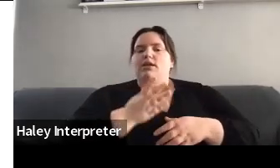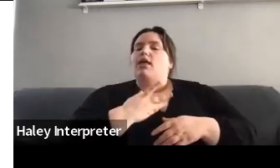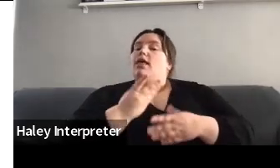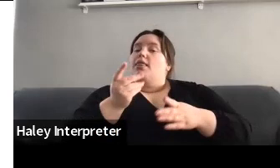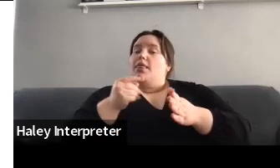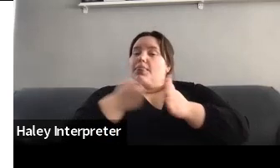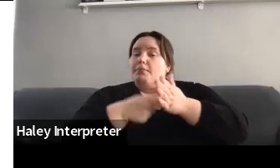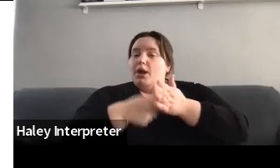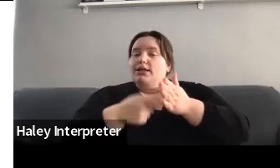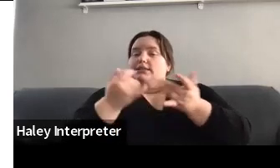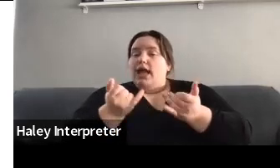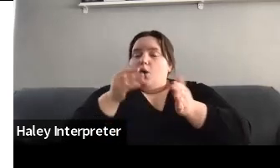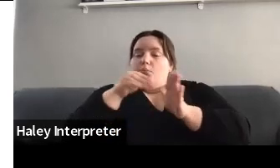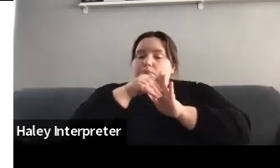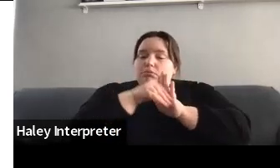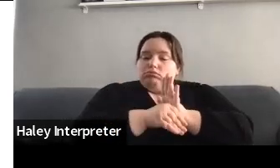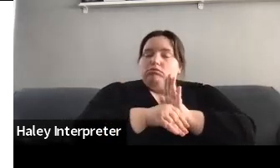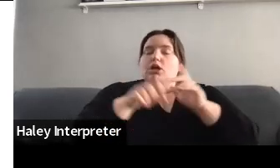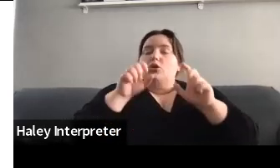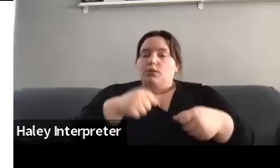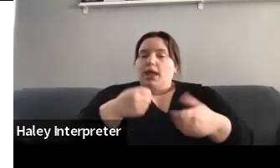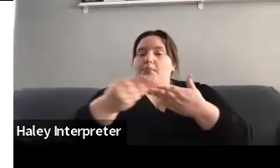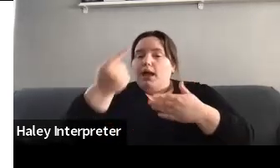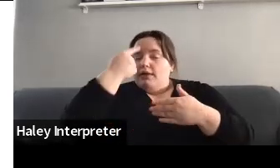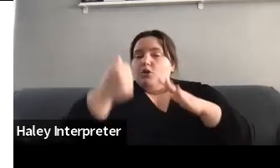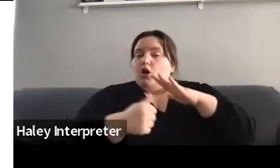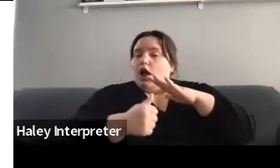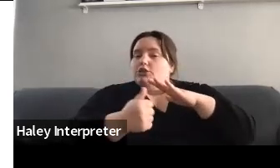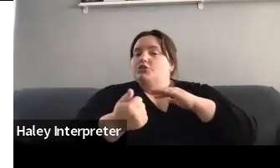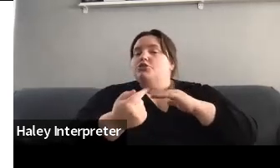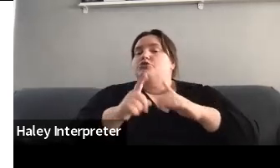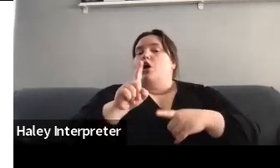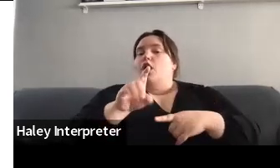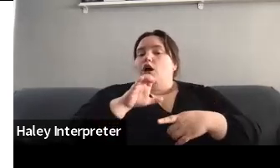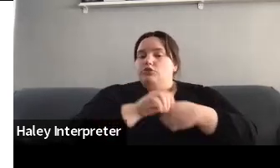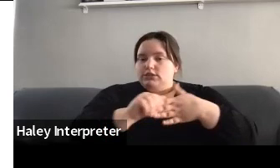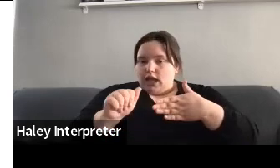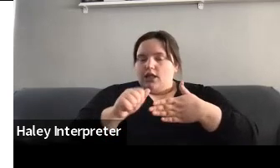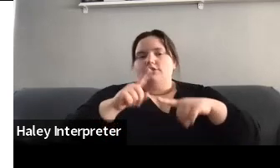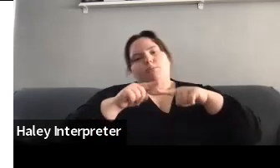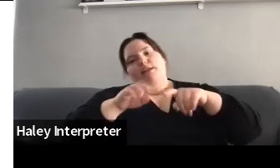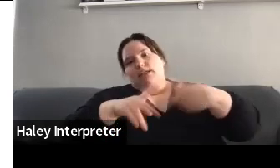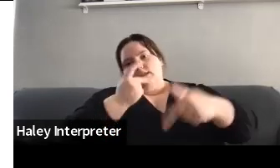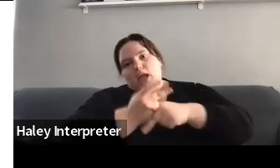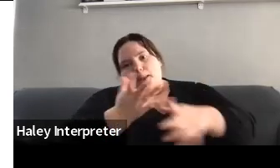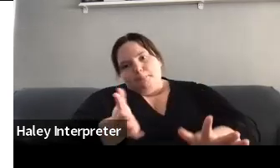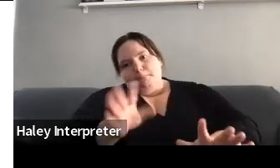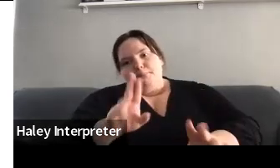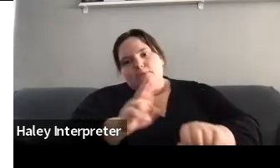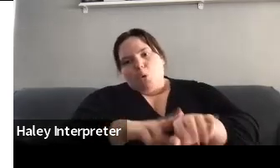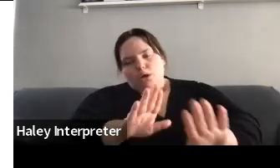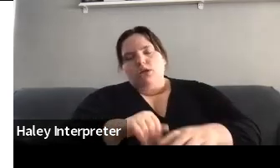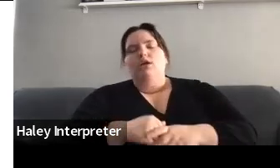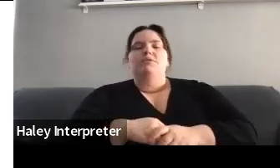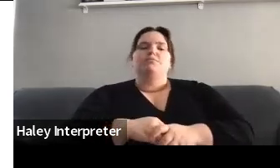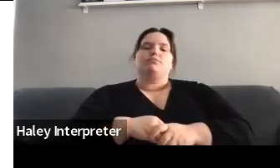under $100, depending on, the type that you get. So these, you put